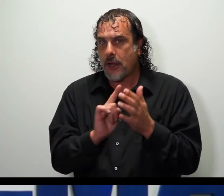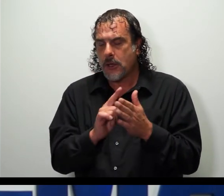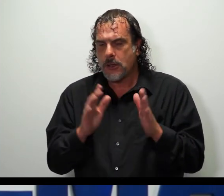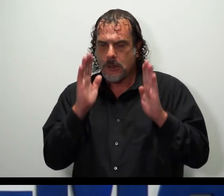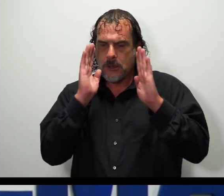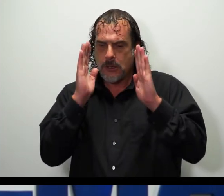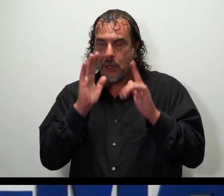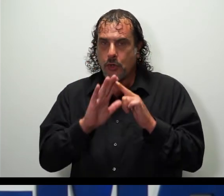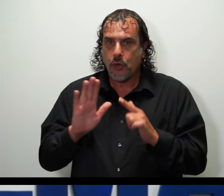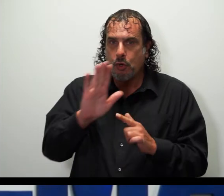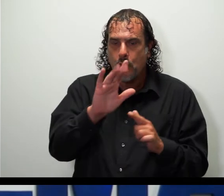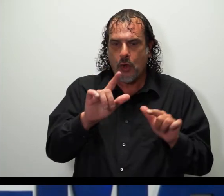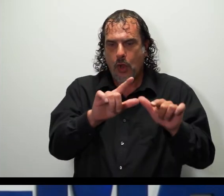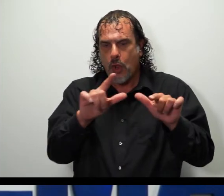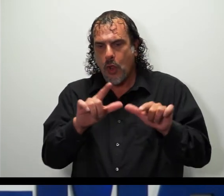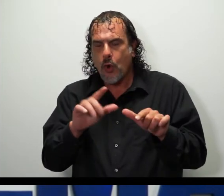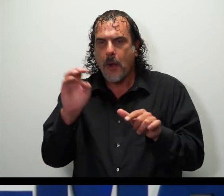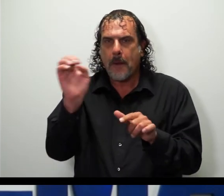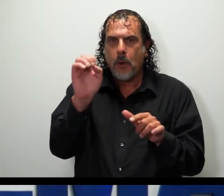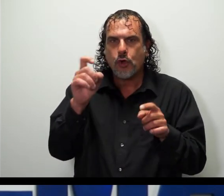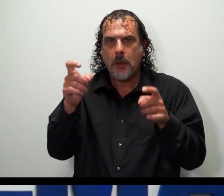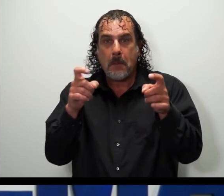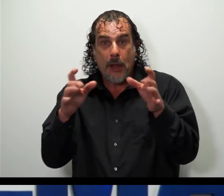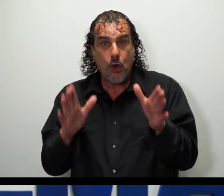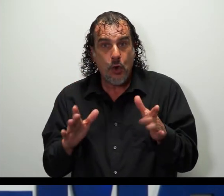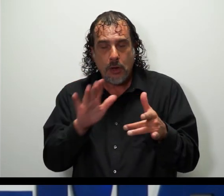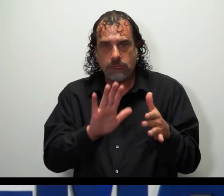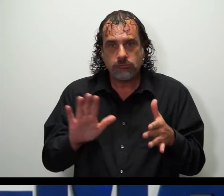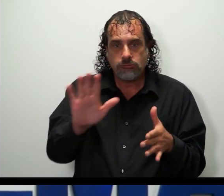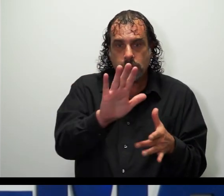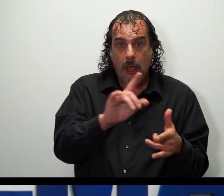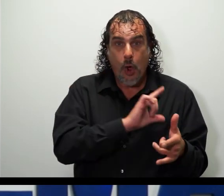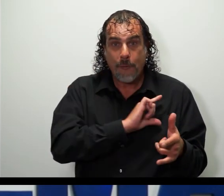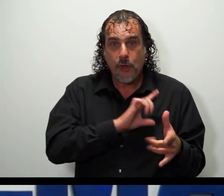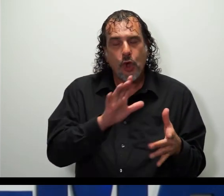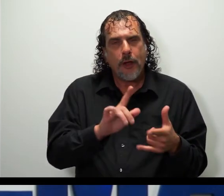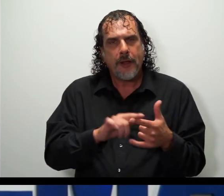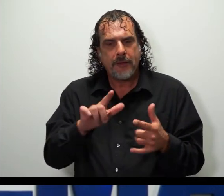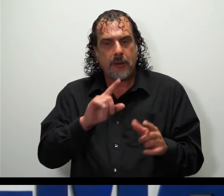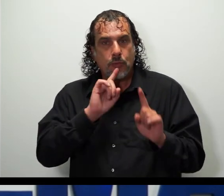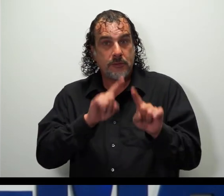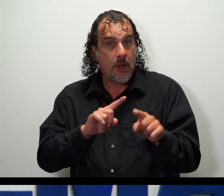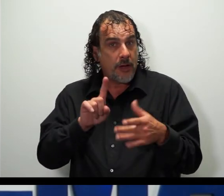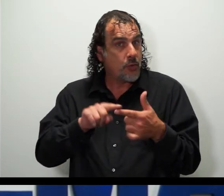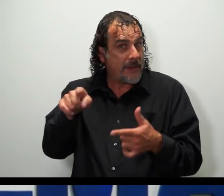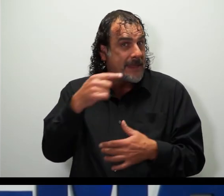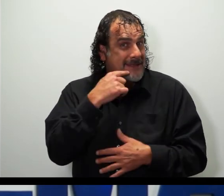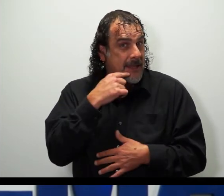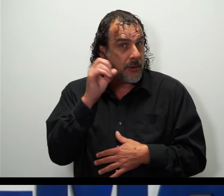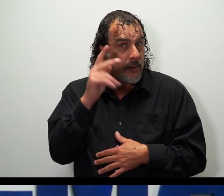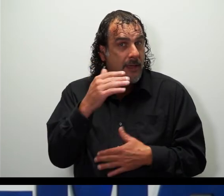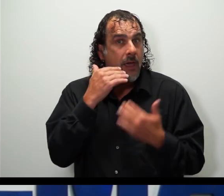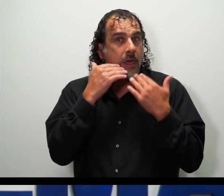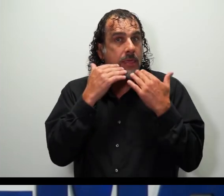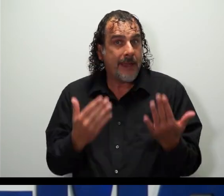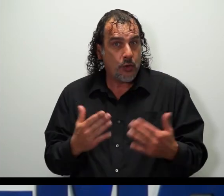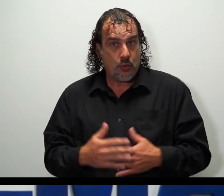stay tuned to your local emergency management officials and weather, and be prepared to respond accordingly. Thank you.